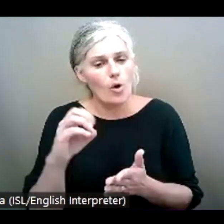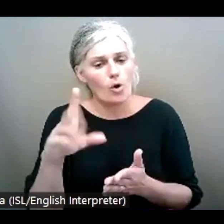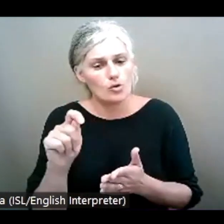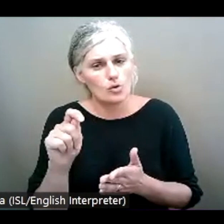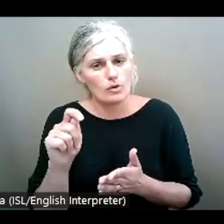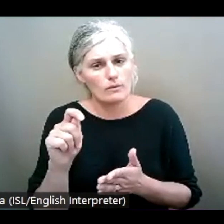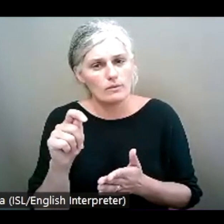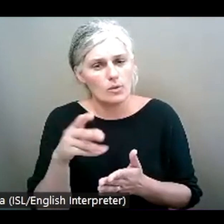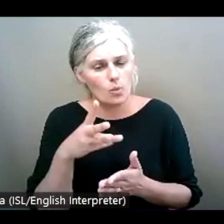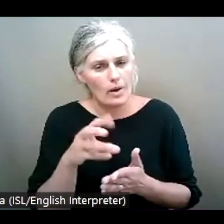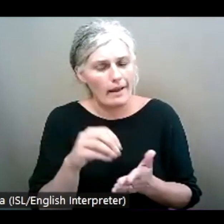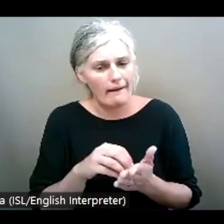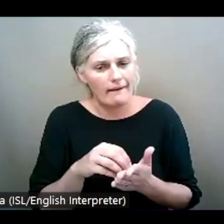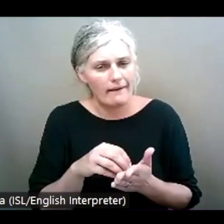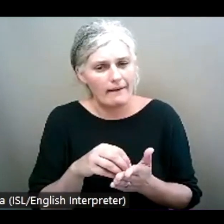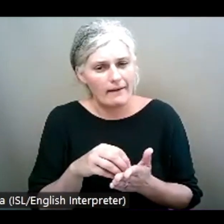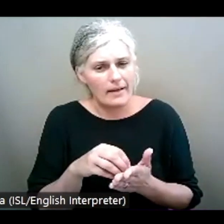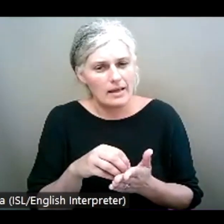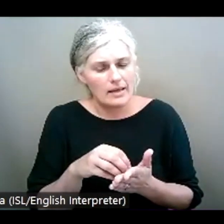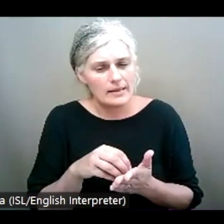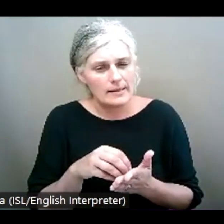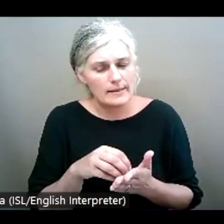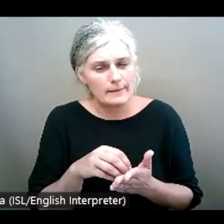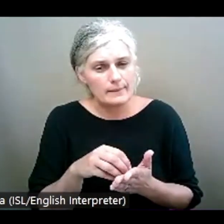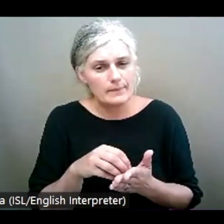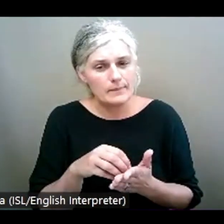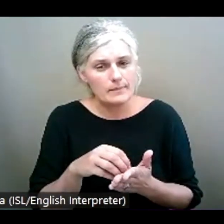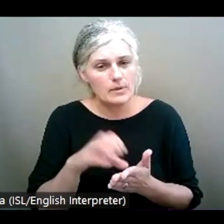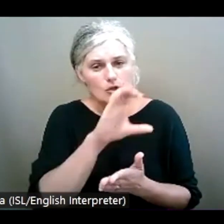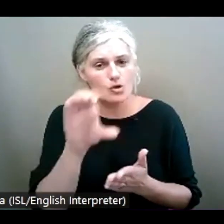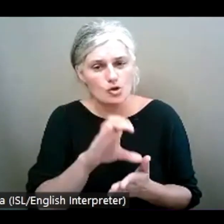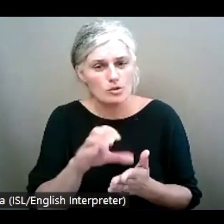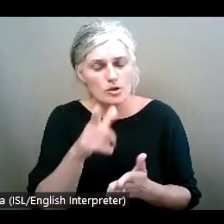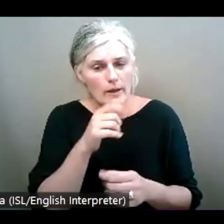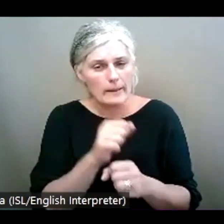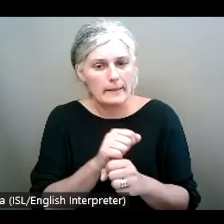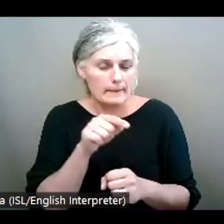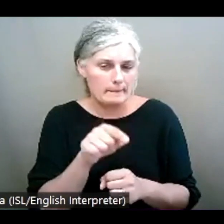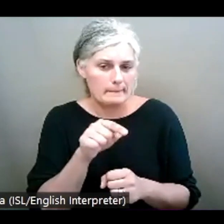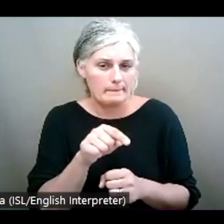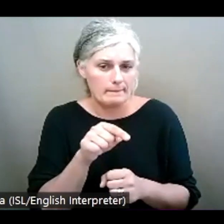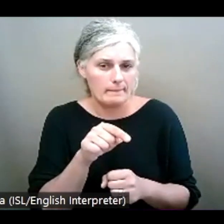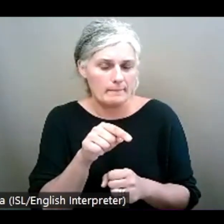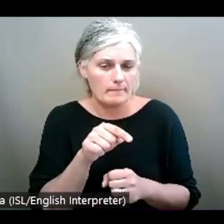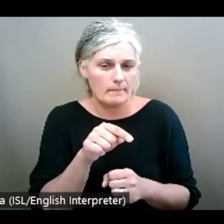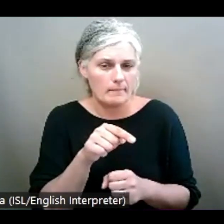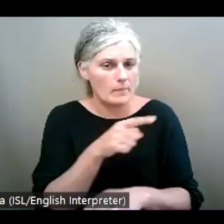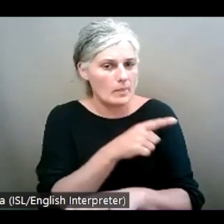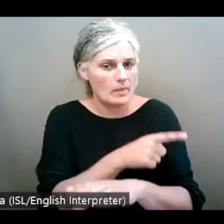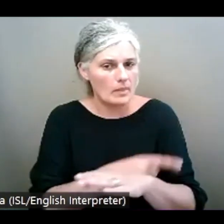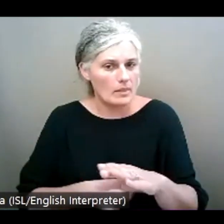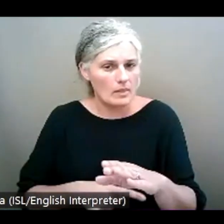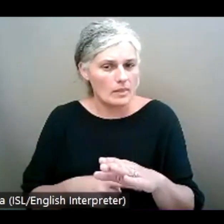We're having a Zoom looking at the the disability